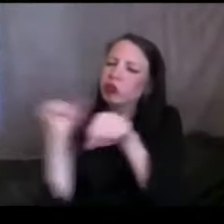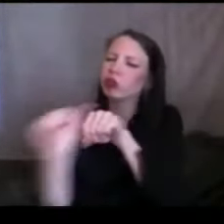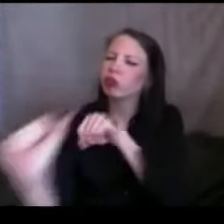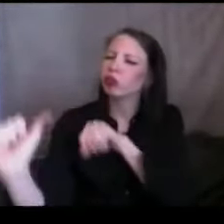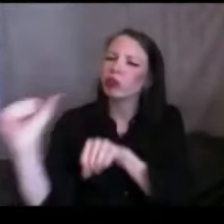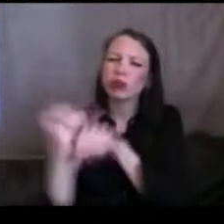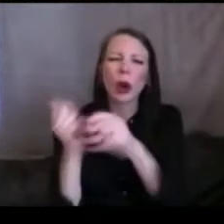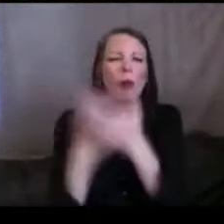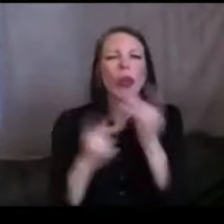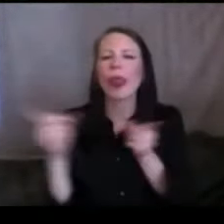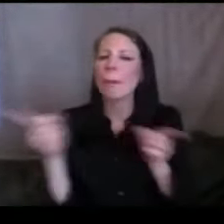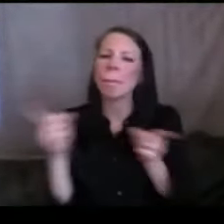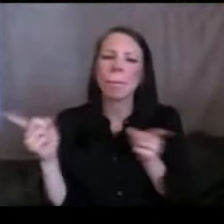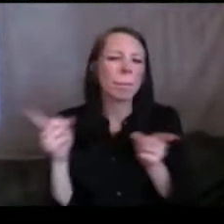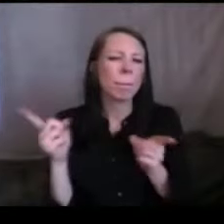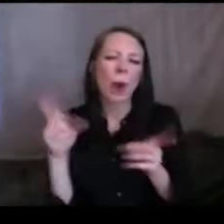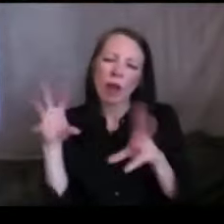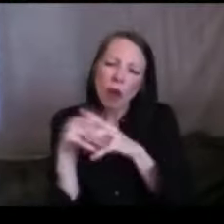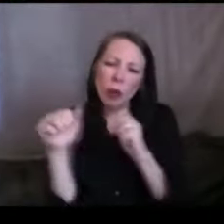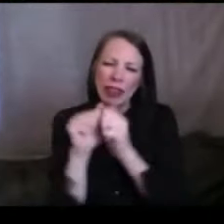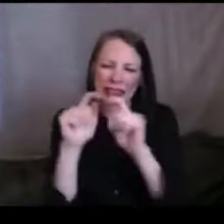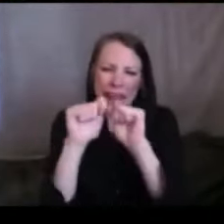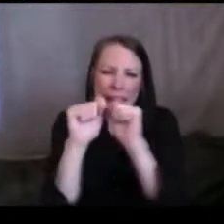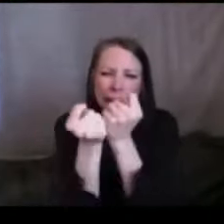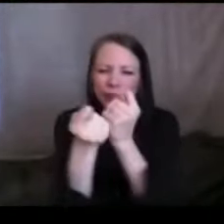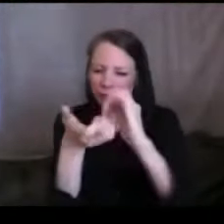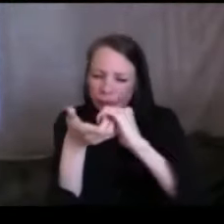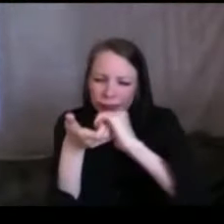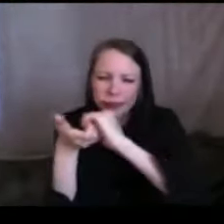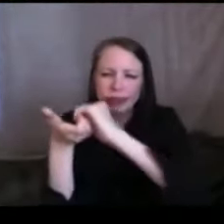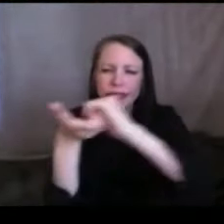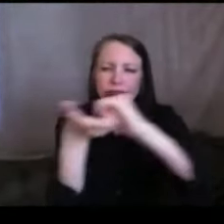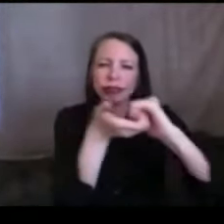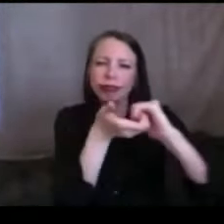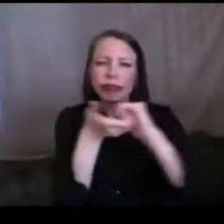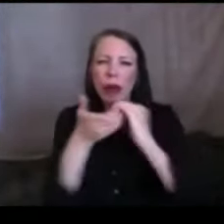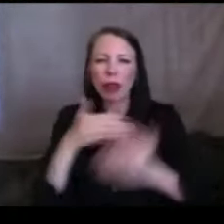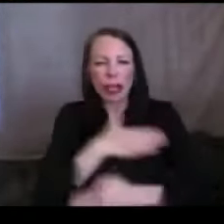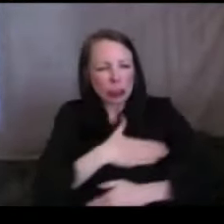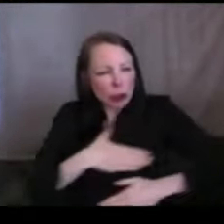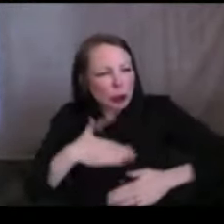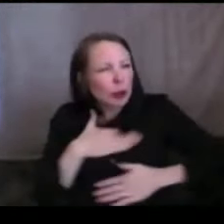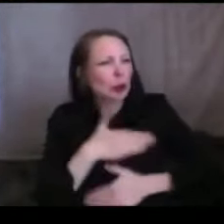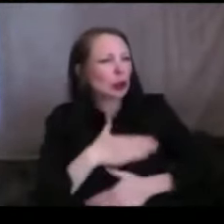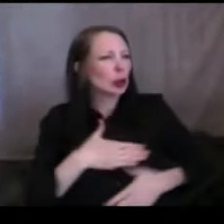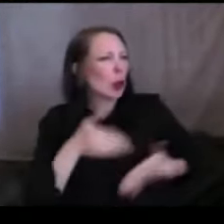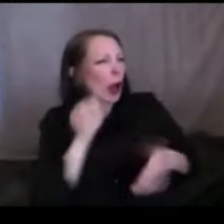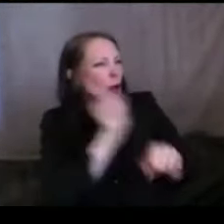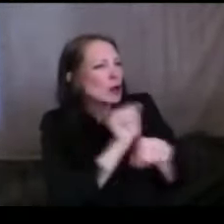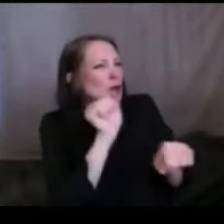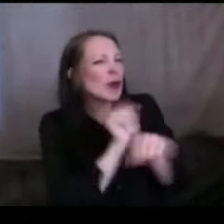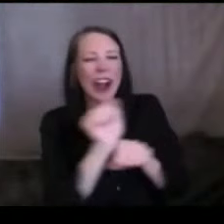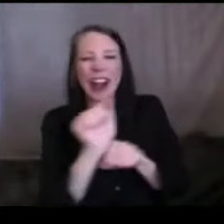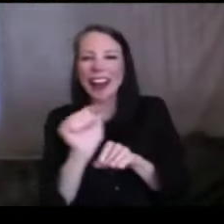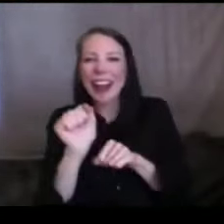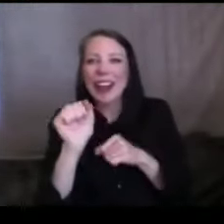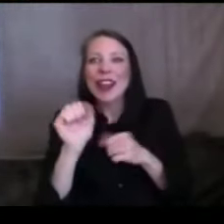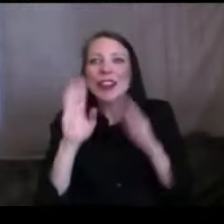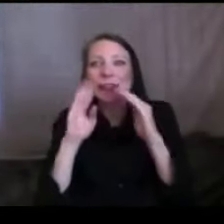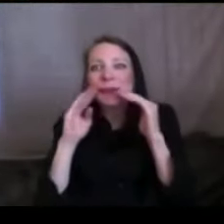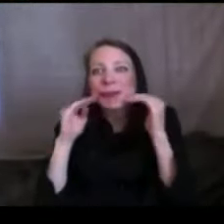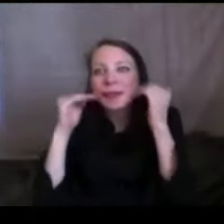they're committed to the team. They enjoy everyone around them. They brighten the mood of everyone around